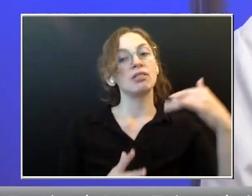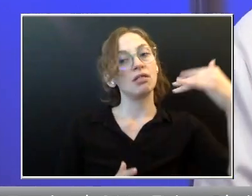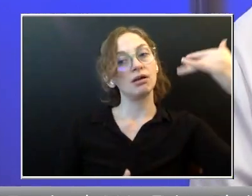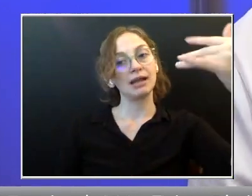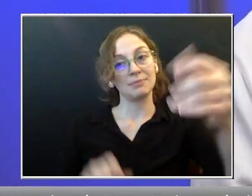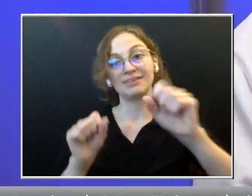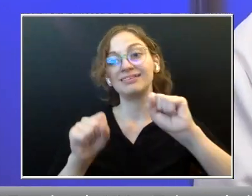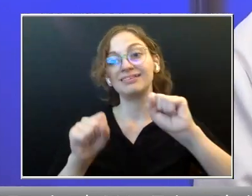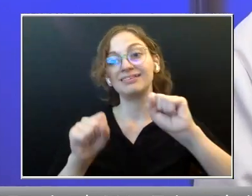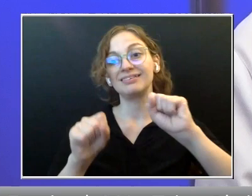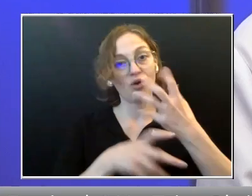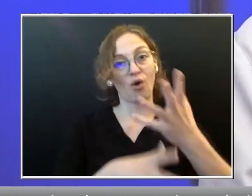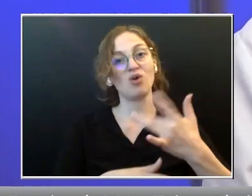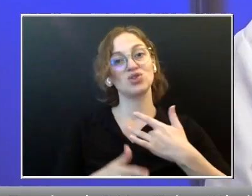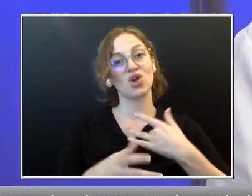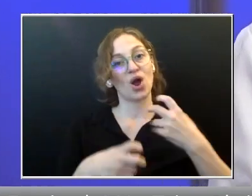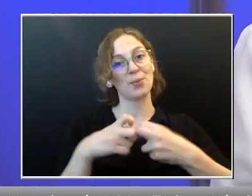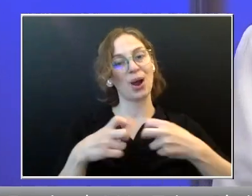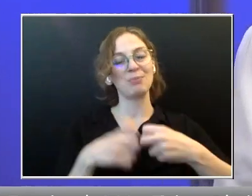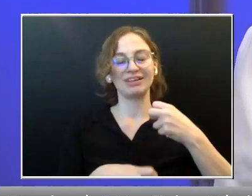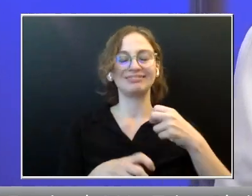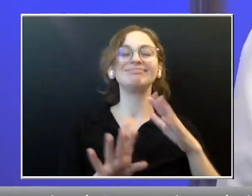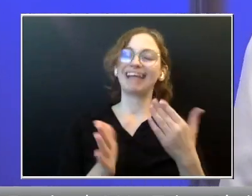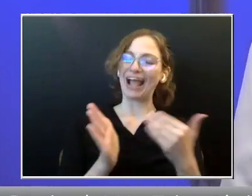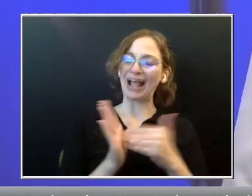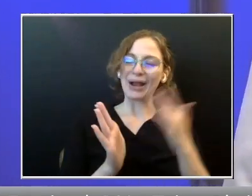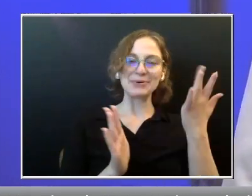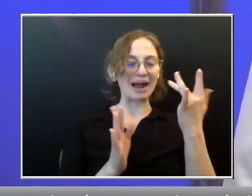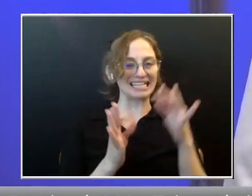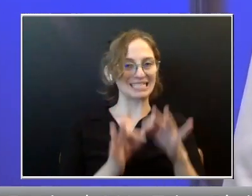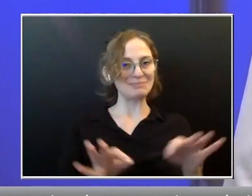the importance of the cardio-oncology and the monitoring that way.